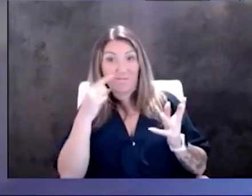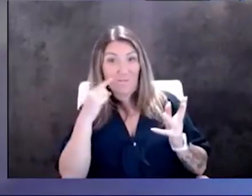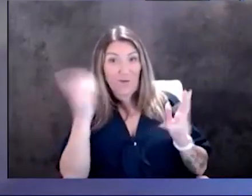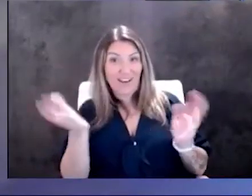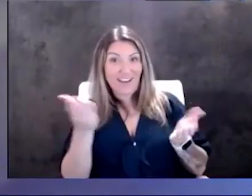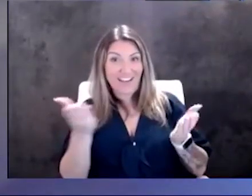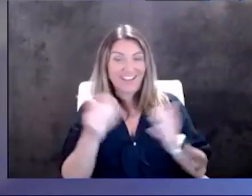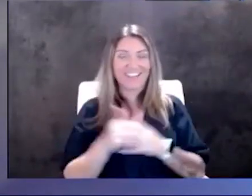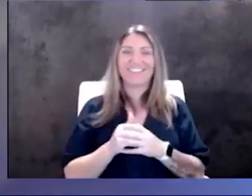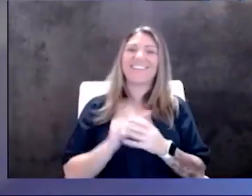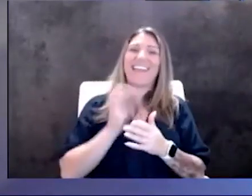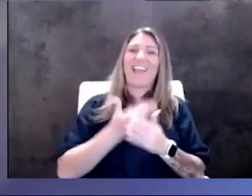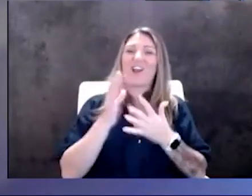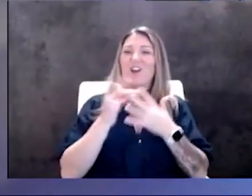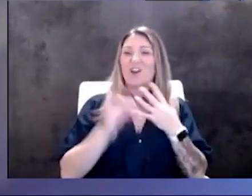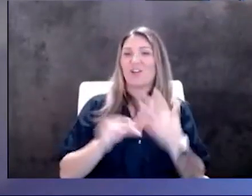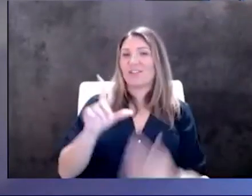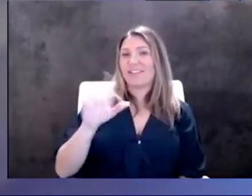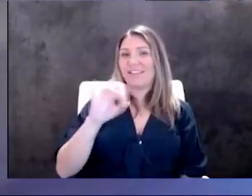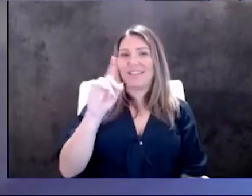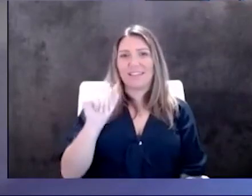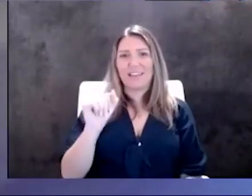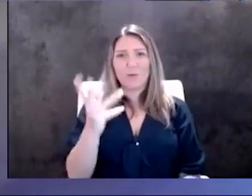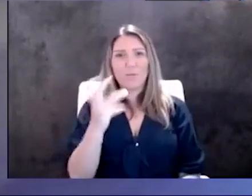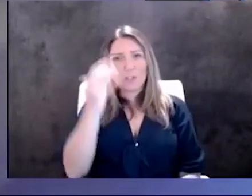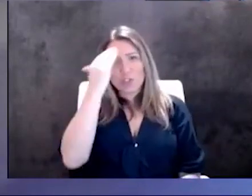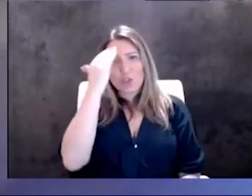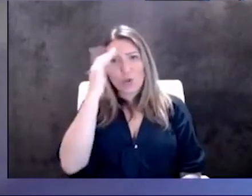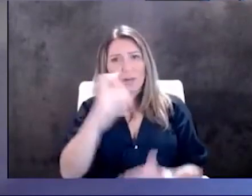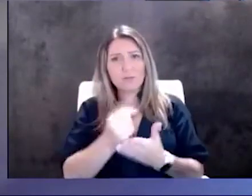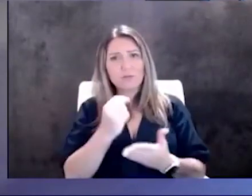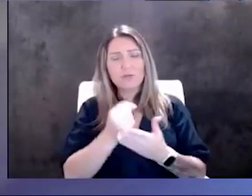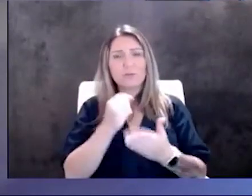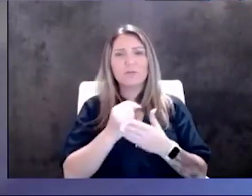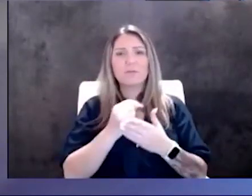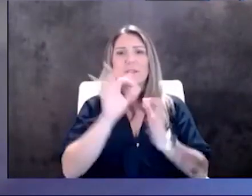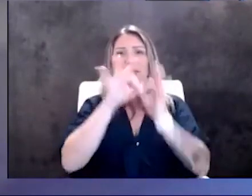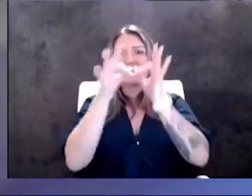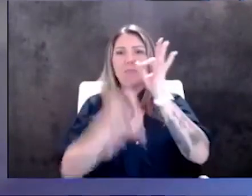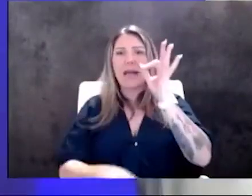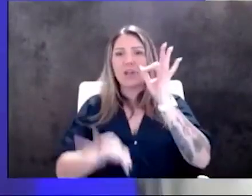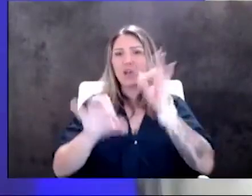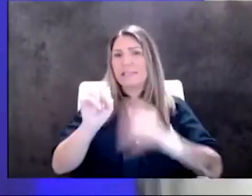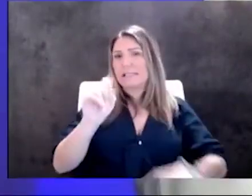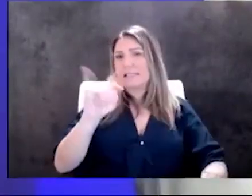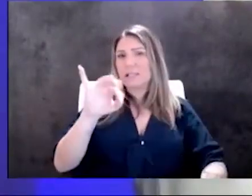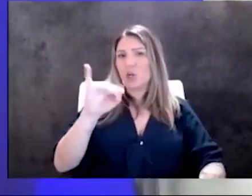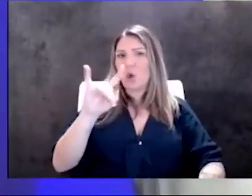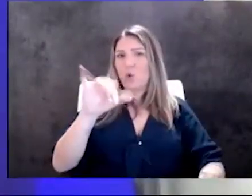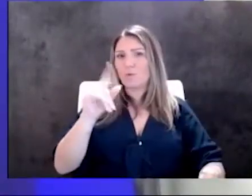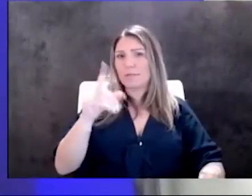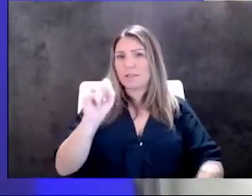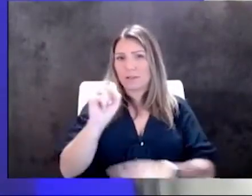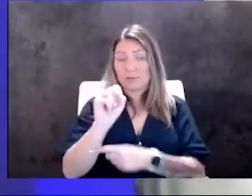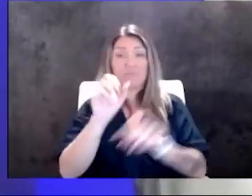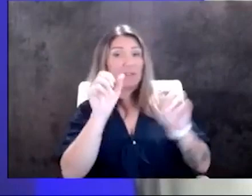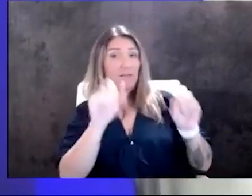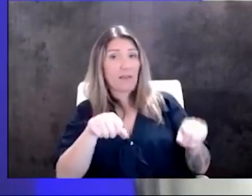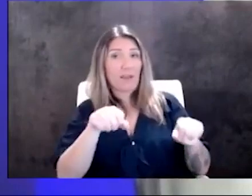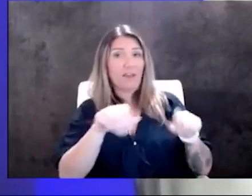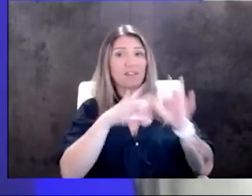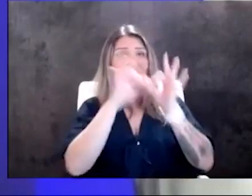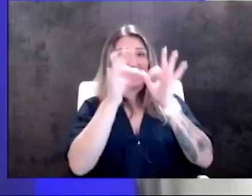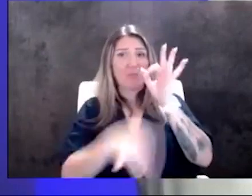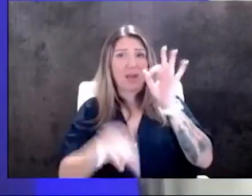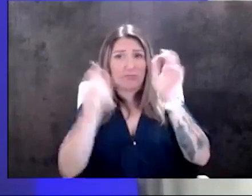of options. Okay, Linda wants to know, would this treatment help for spinal stenosis? It can. Spinal stenosis, again,